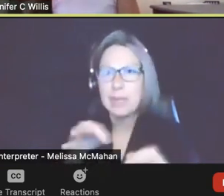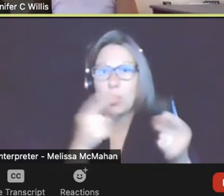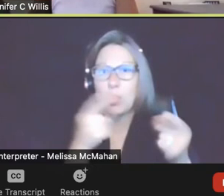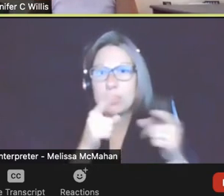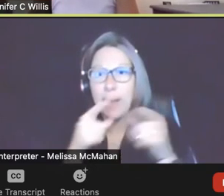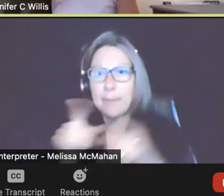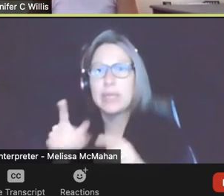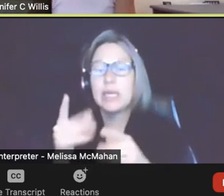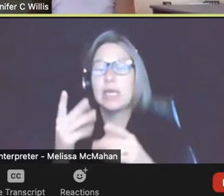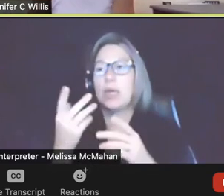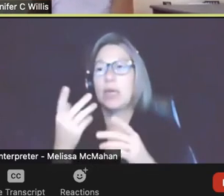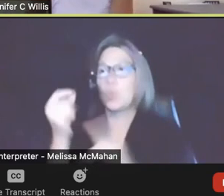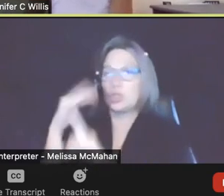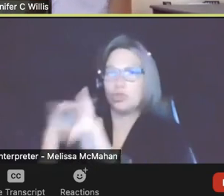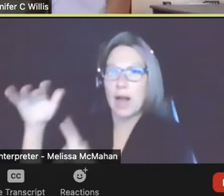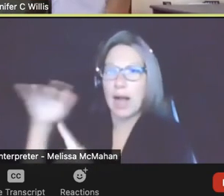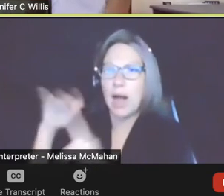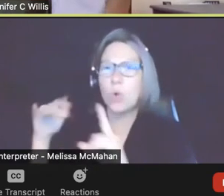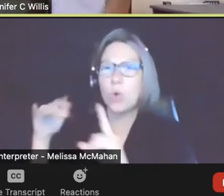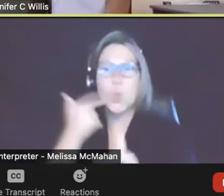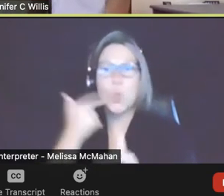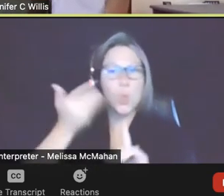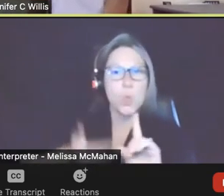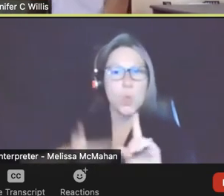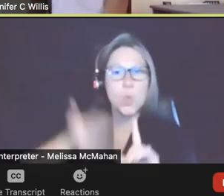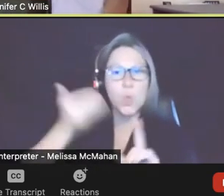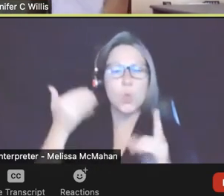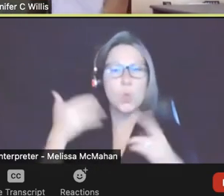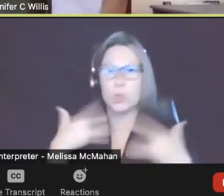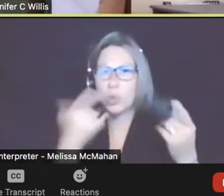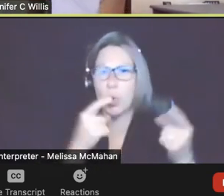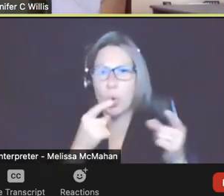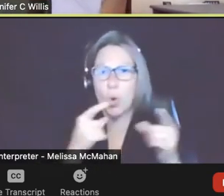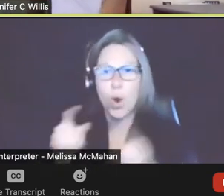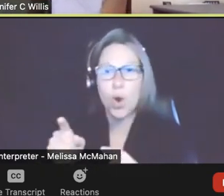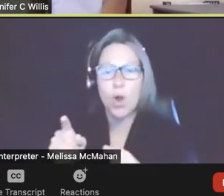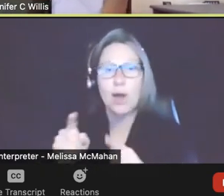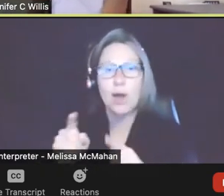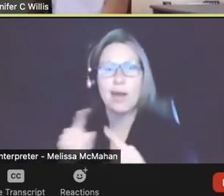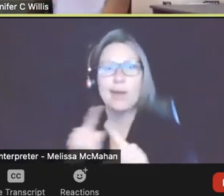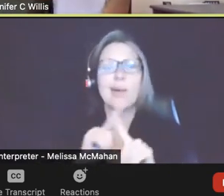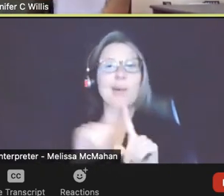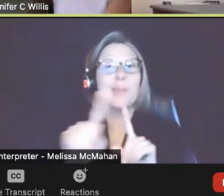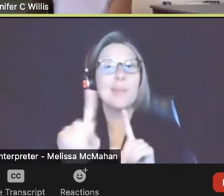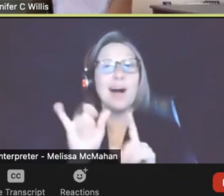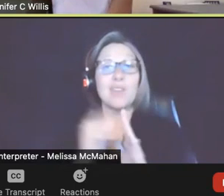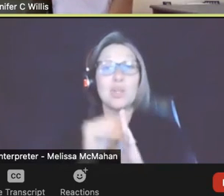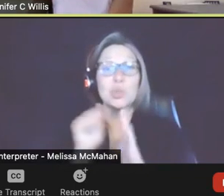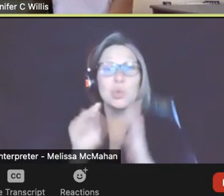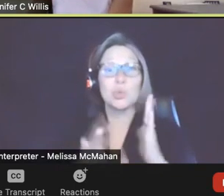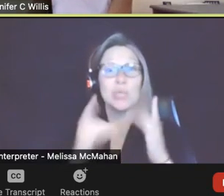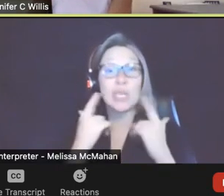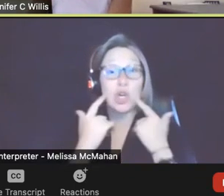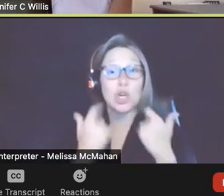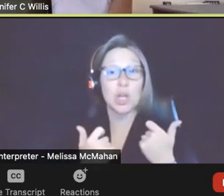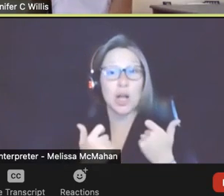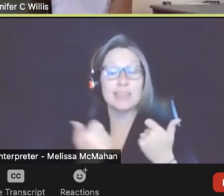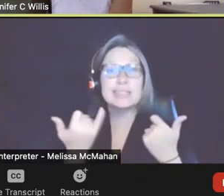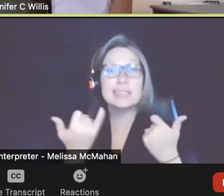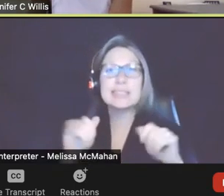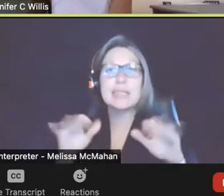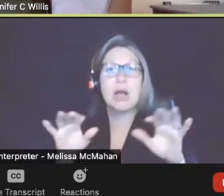who we are, what's going on. If our students have a hearing loss, they might still be learning that vocabulary